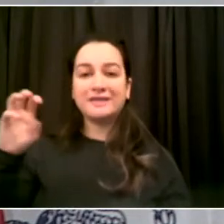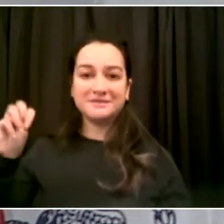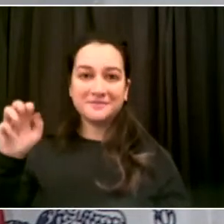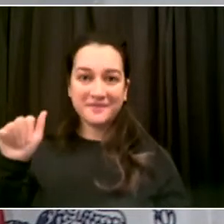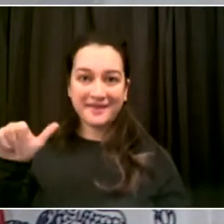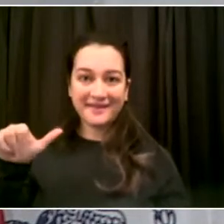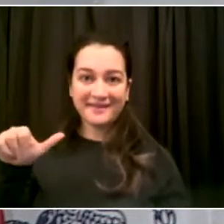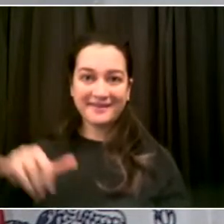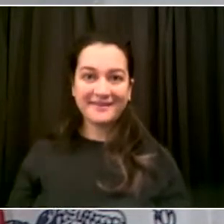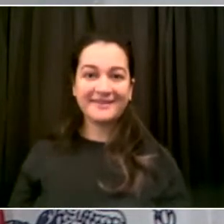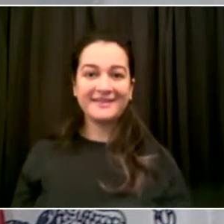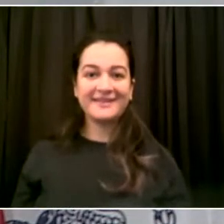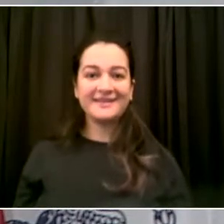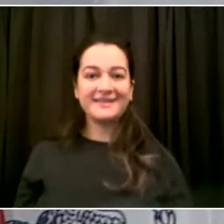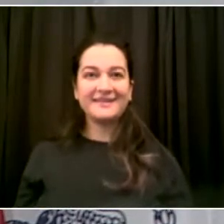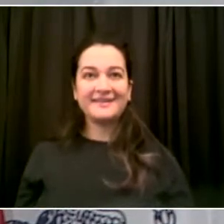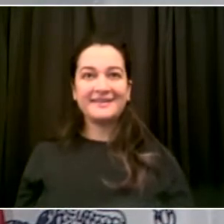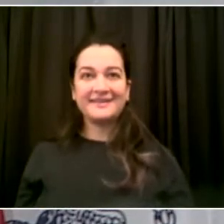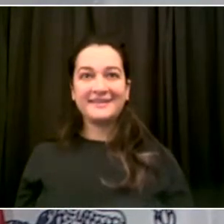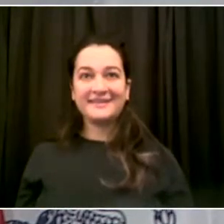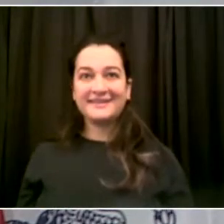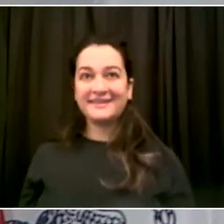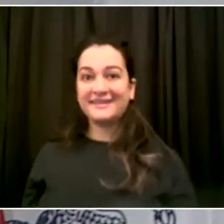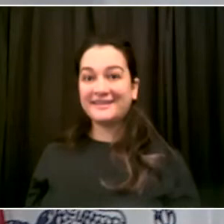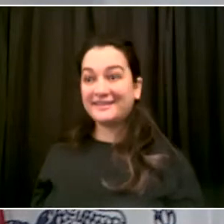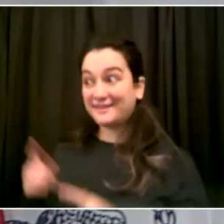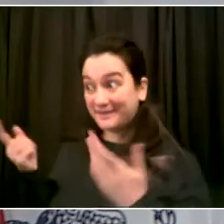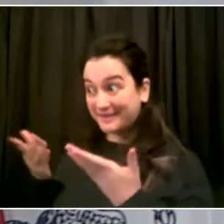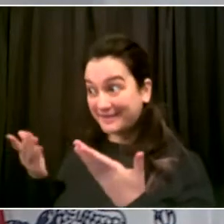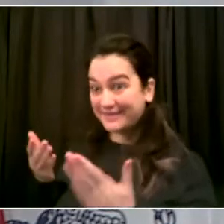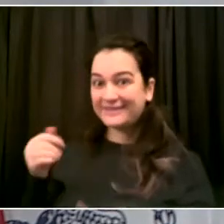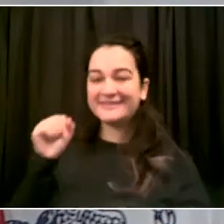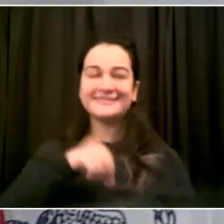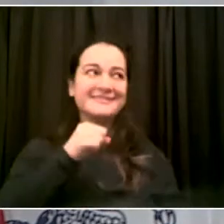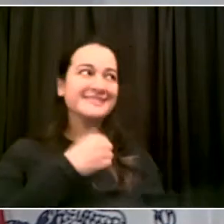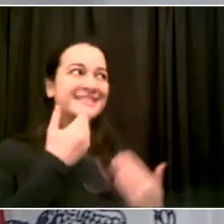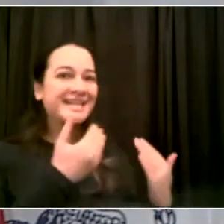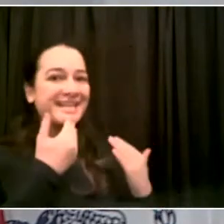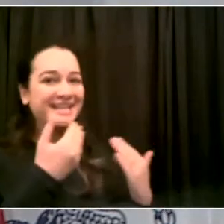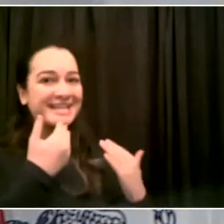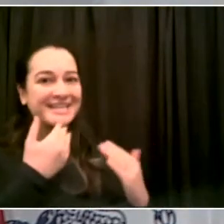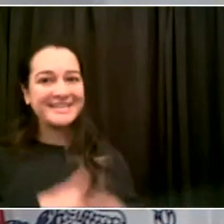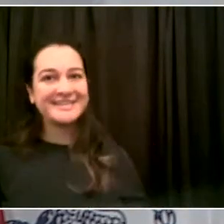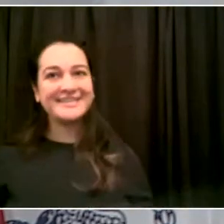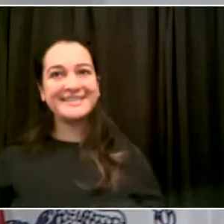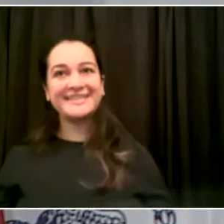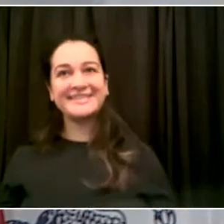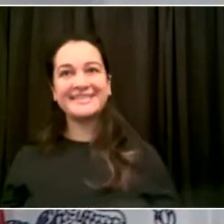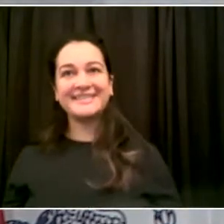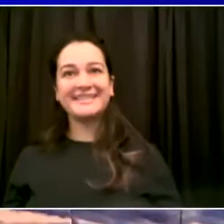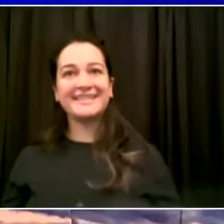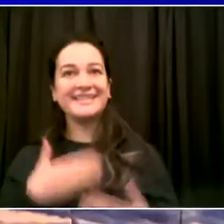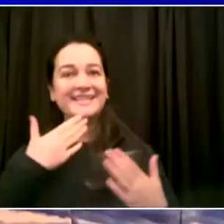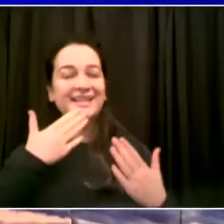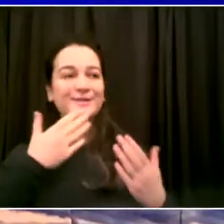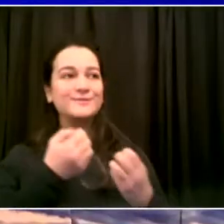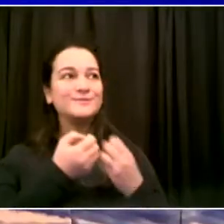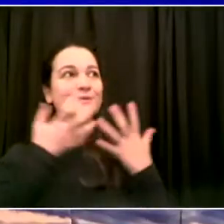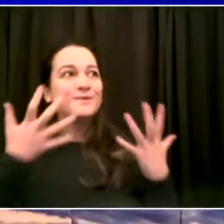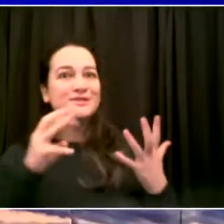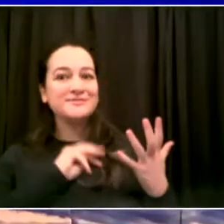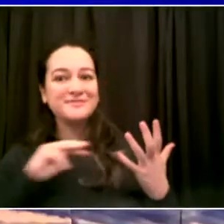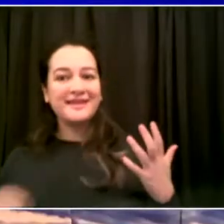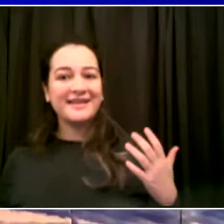Congressmember, thank you so there much. You go. Yes. Hi, thank you so much, Mayor de Blasio, for having me today, and thank you to your